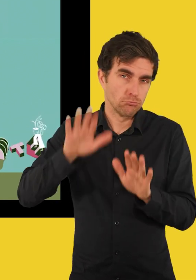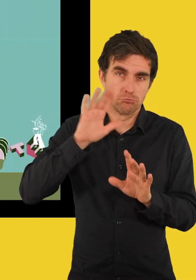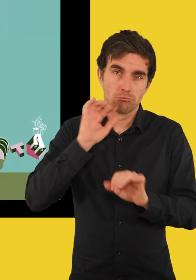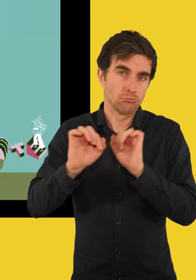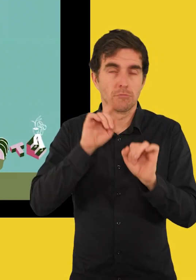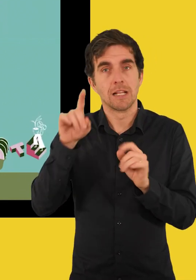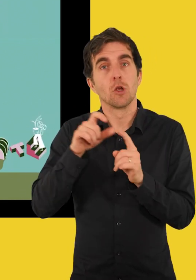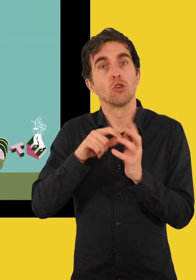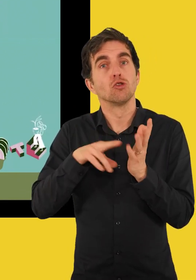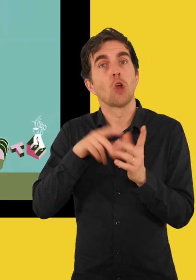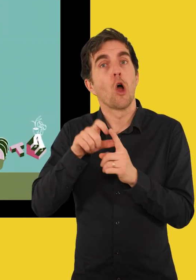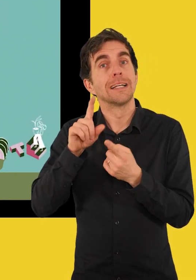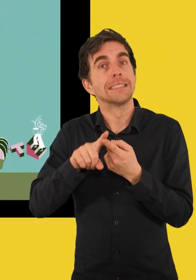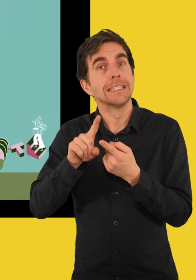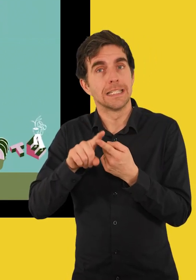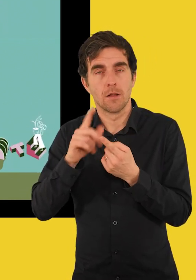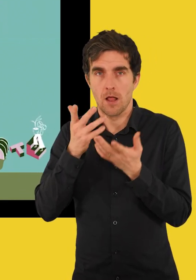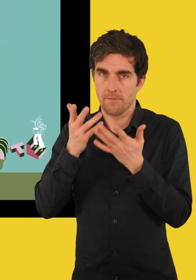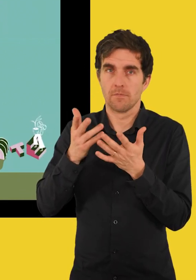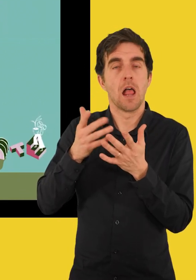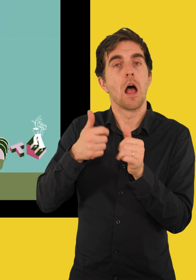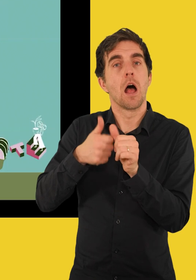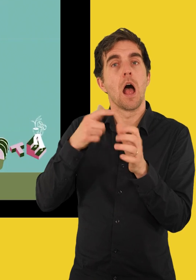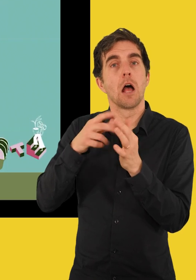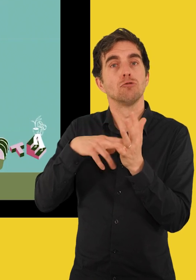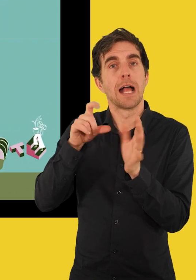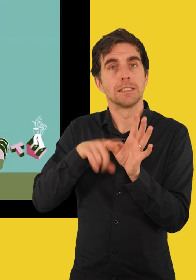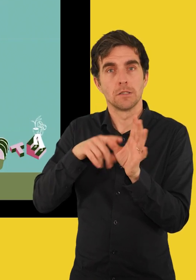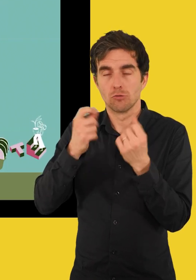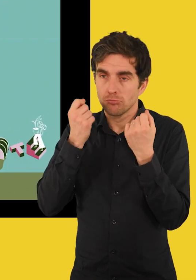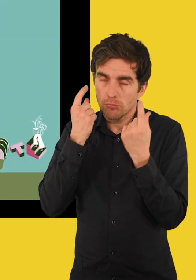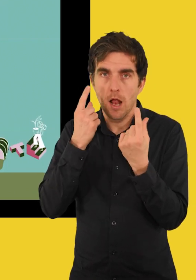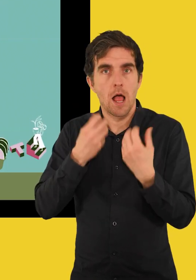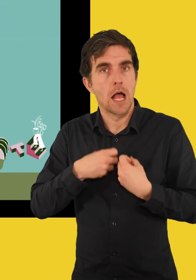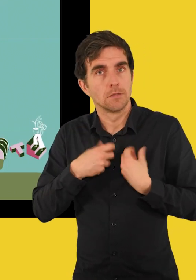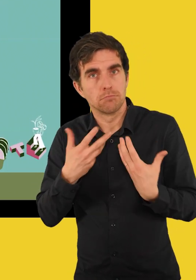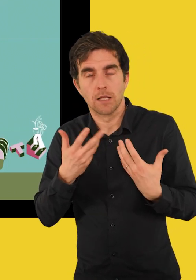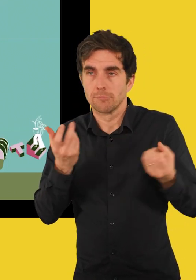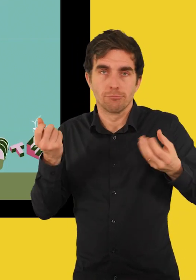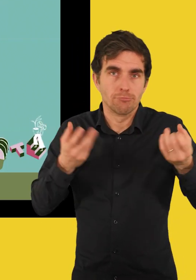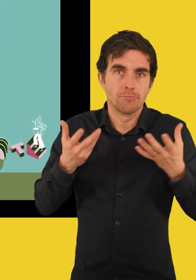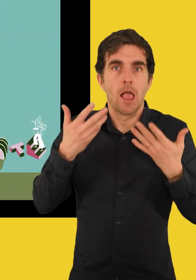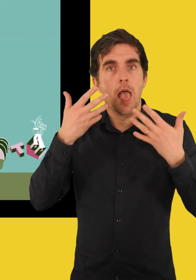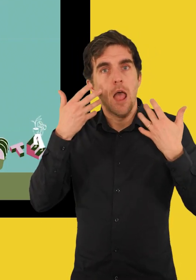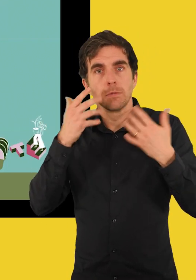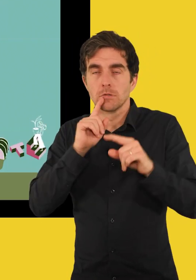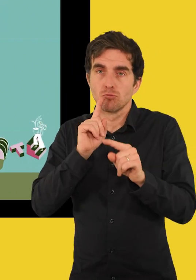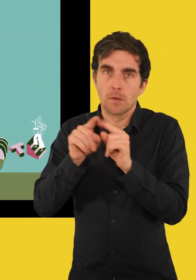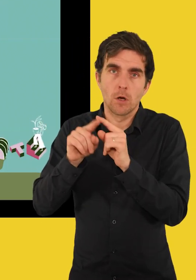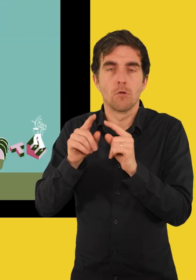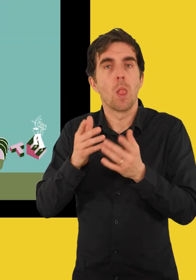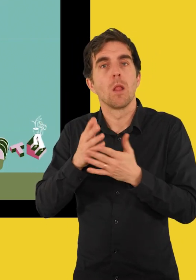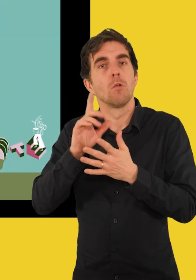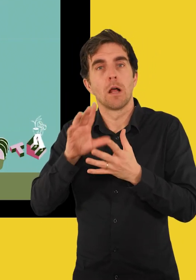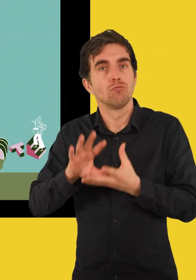backgrounds in Dundee, and also giving them agency to realize, express, and share their climate responses through a